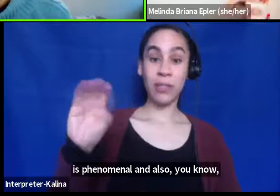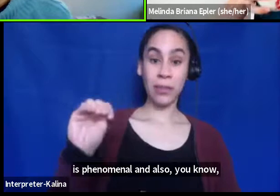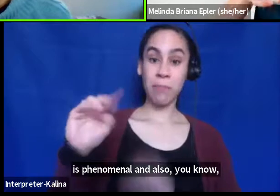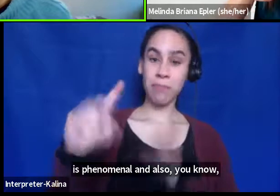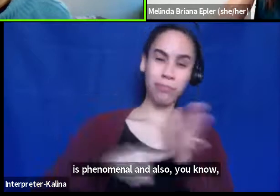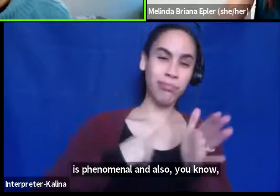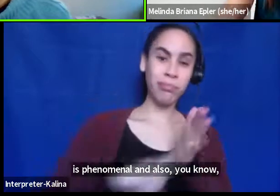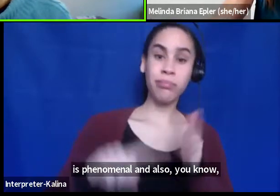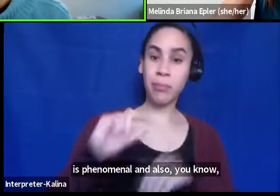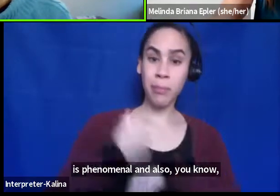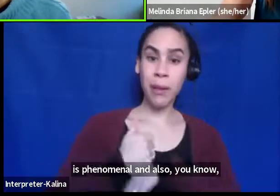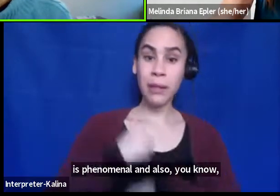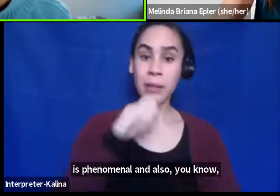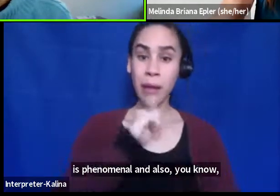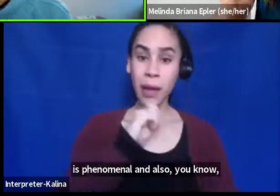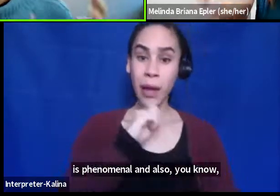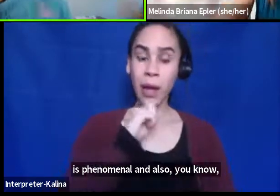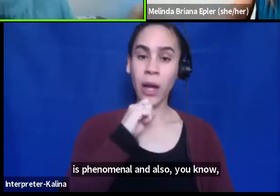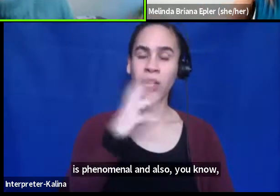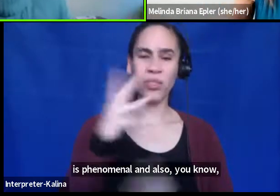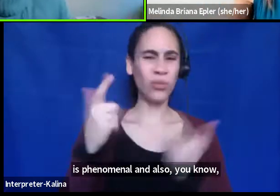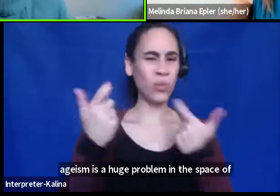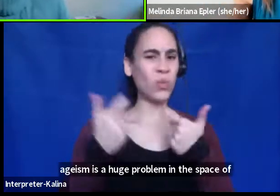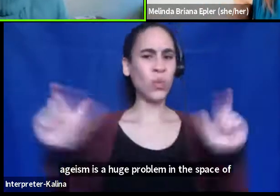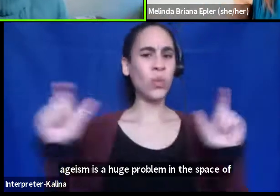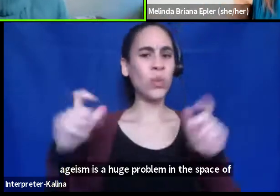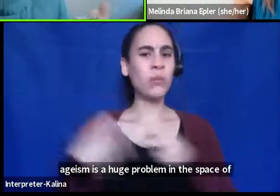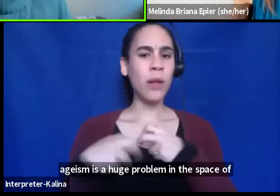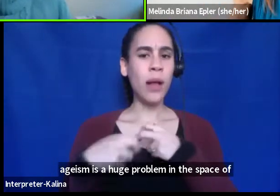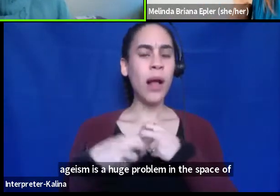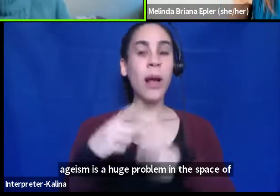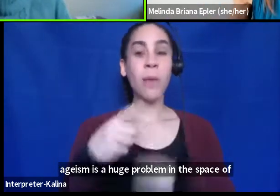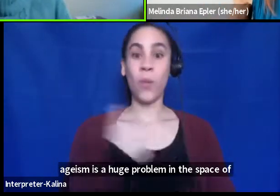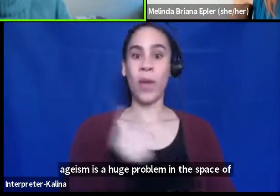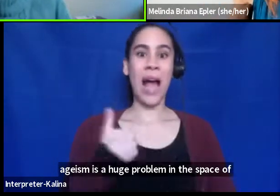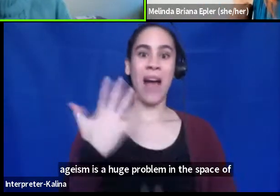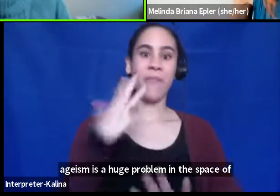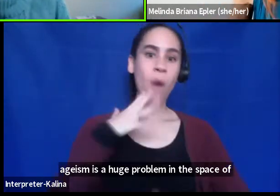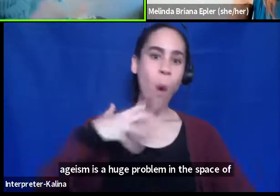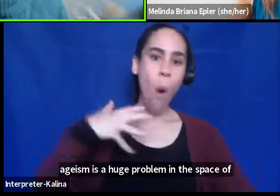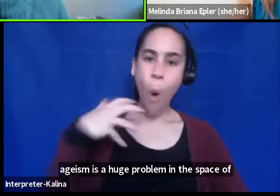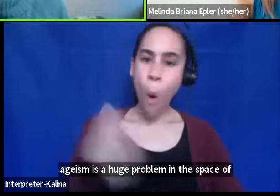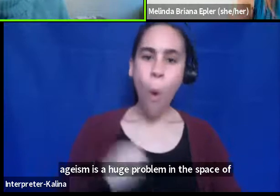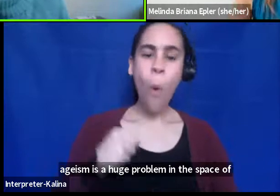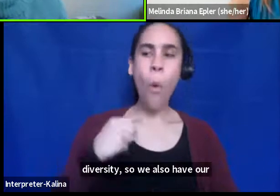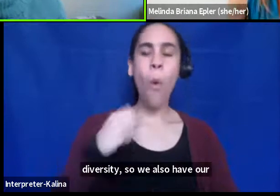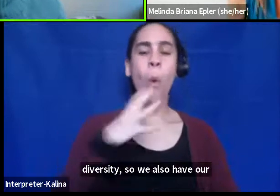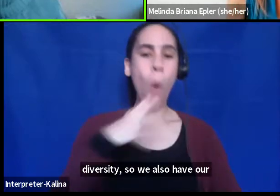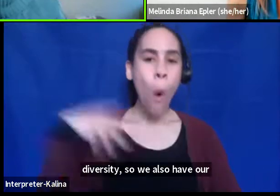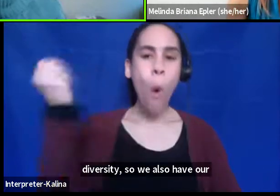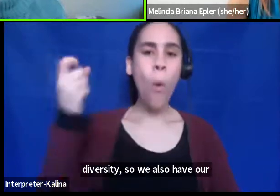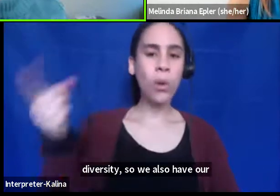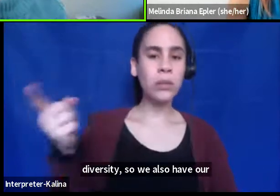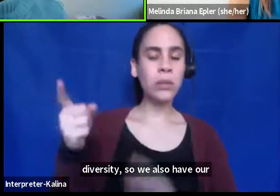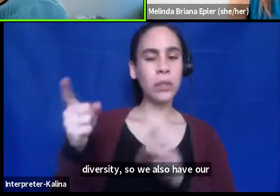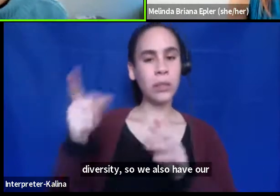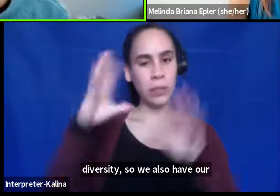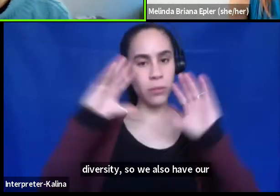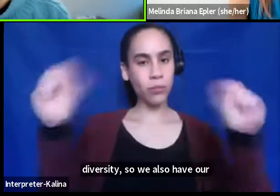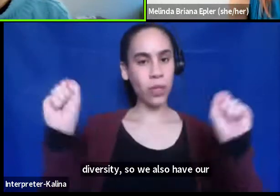so we also have our oldest ever president and a biracial